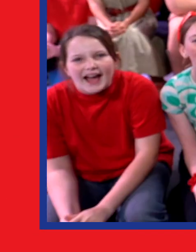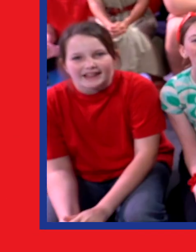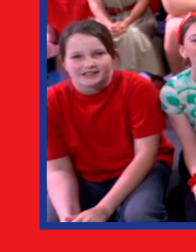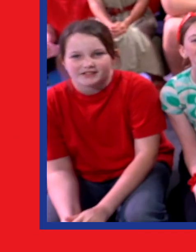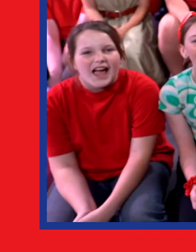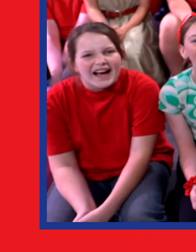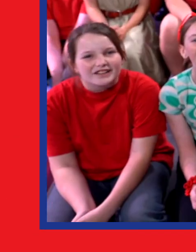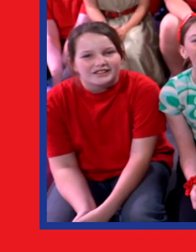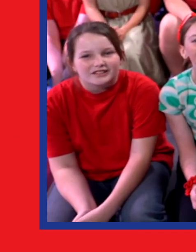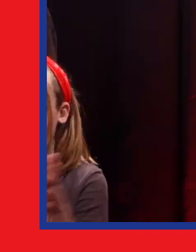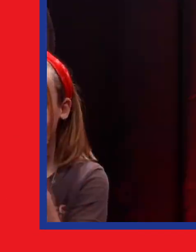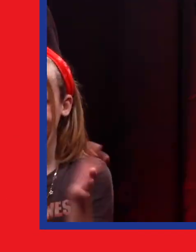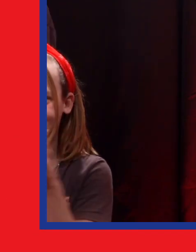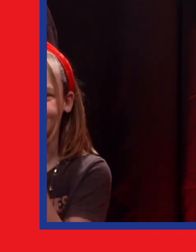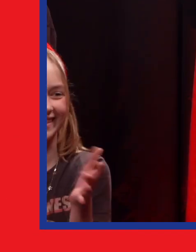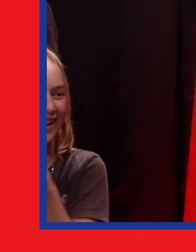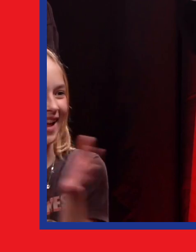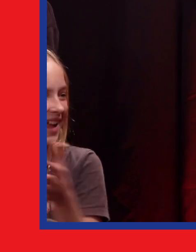ABCSL!